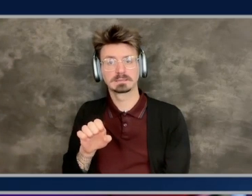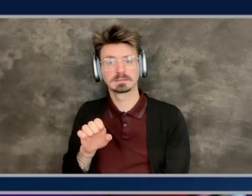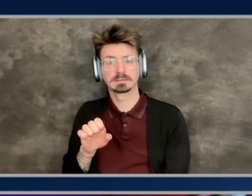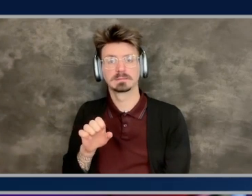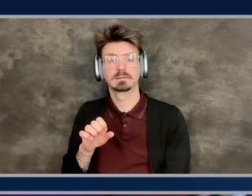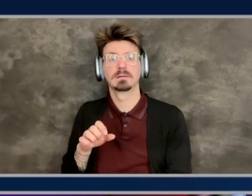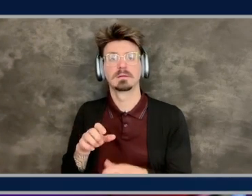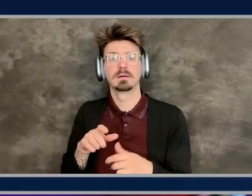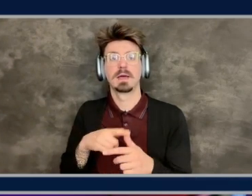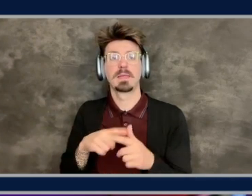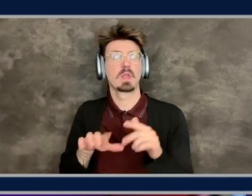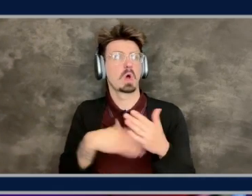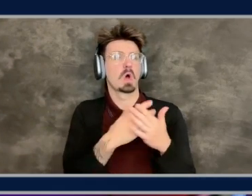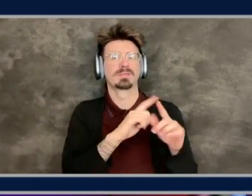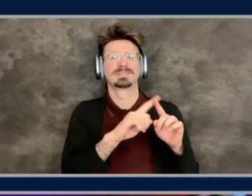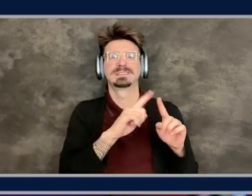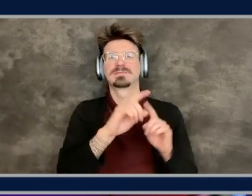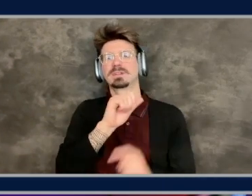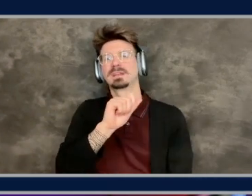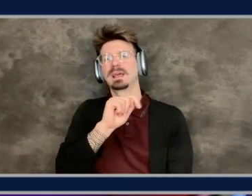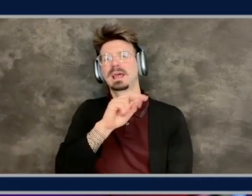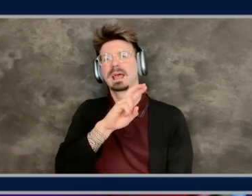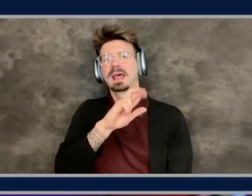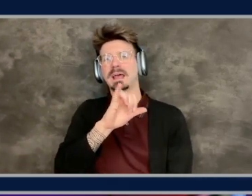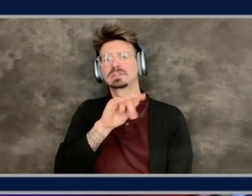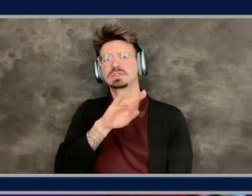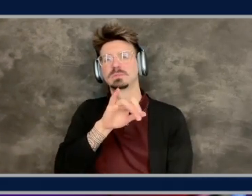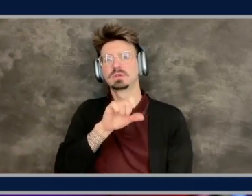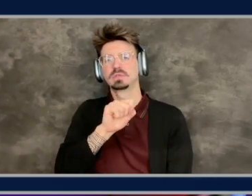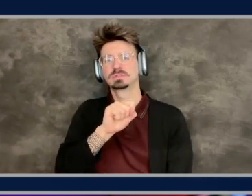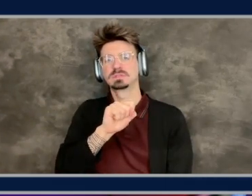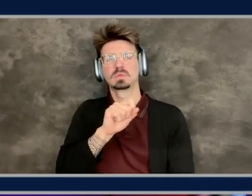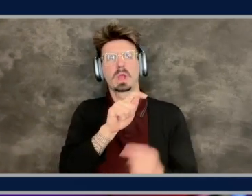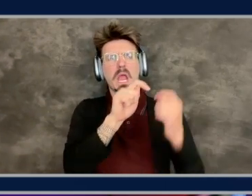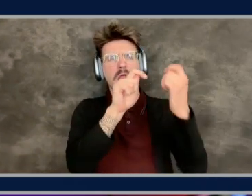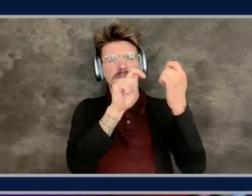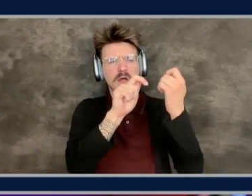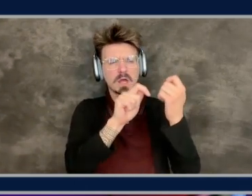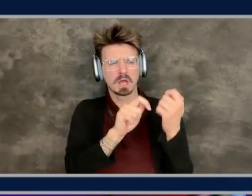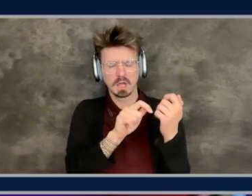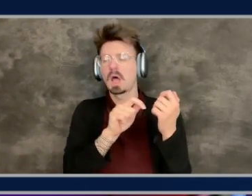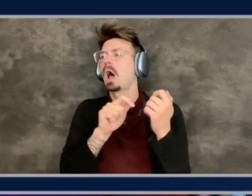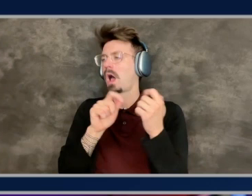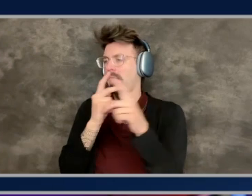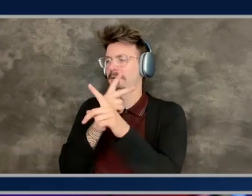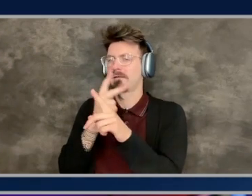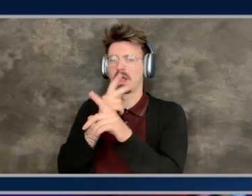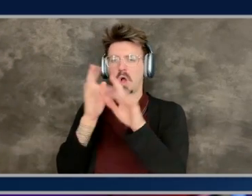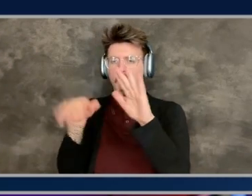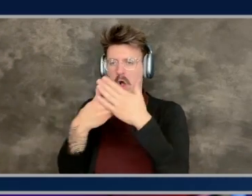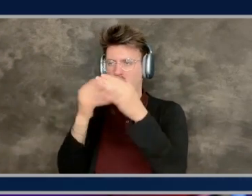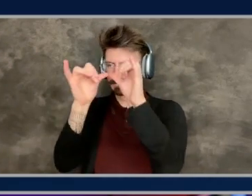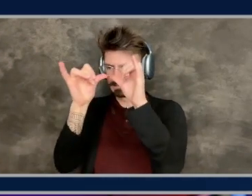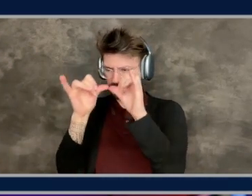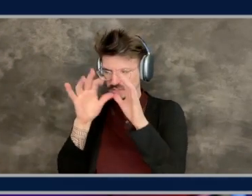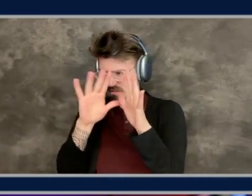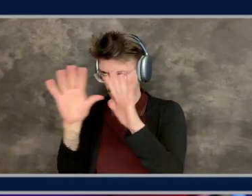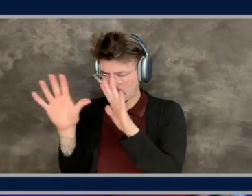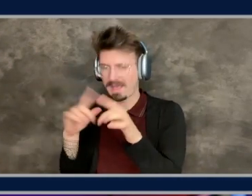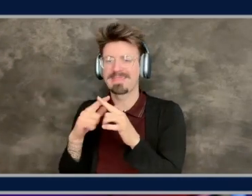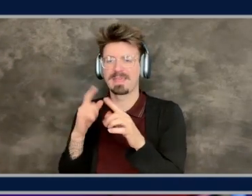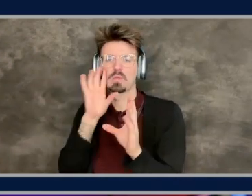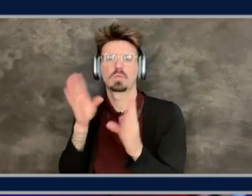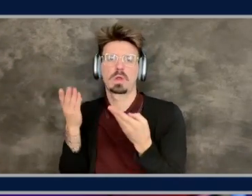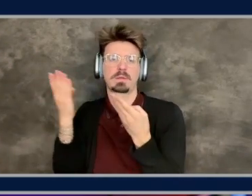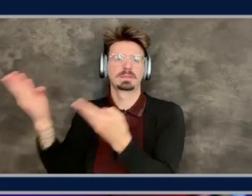various attributes to try and understand what dimensions we're looking at across all those instances, and then we make recommendations. In this case, you're looking at a